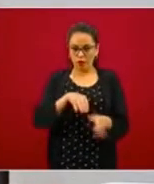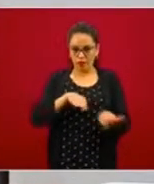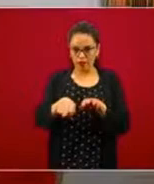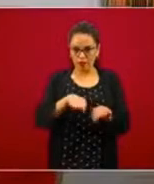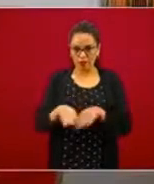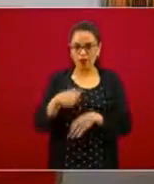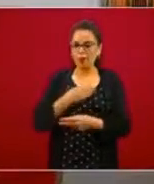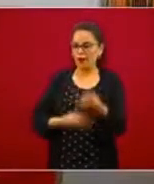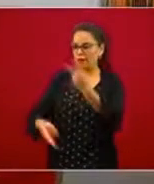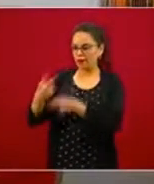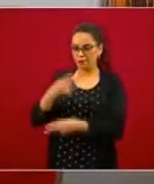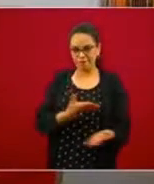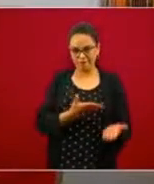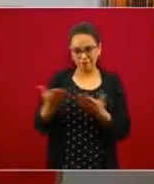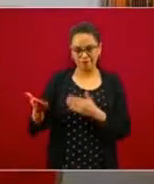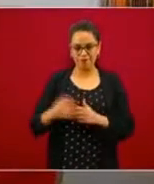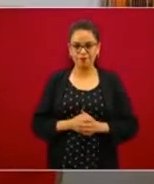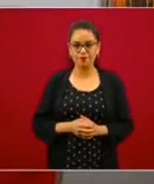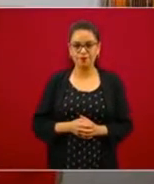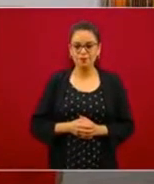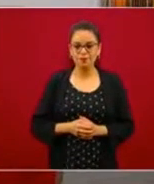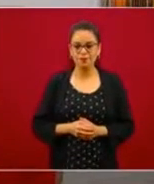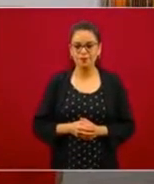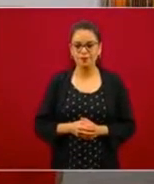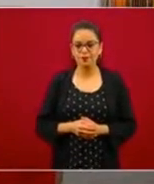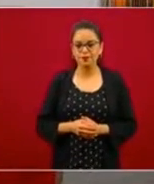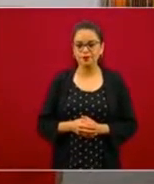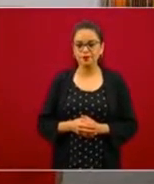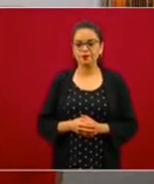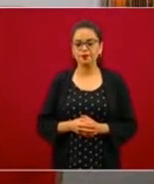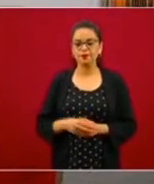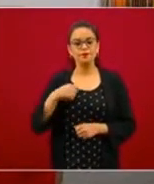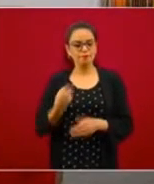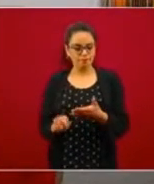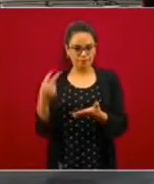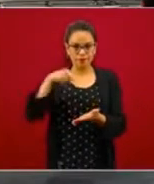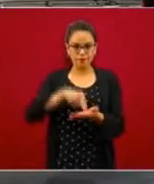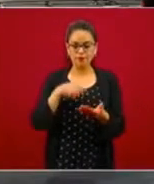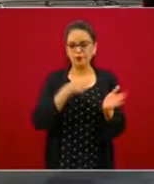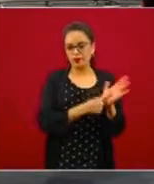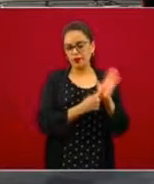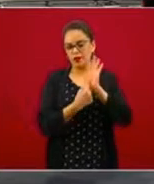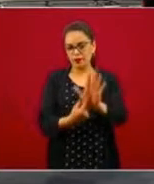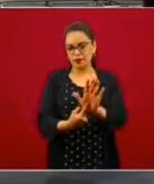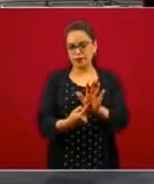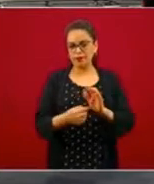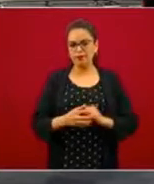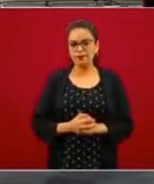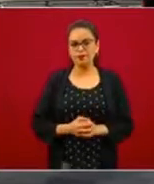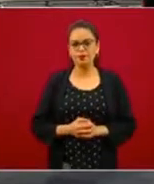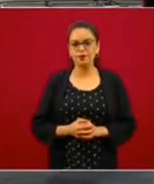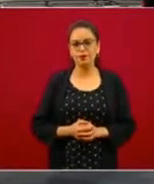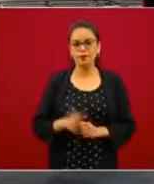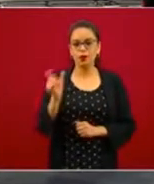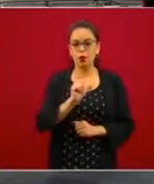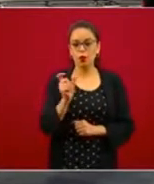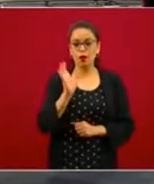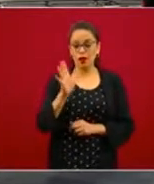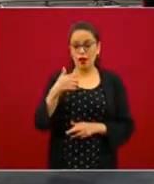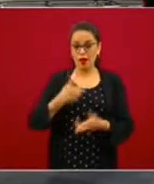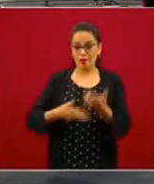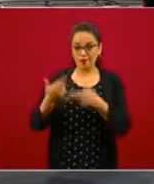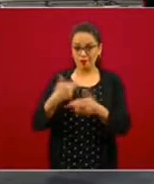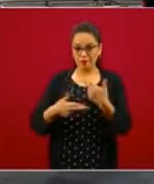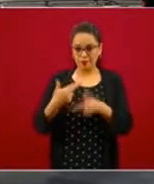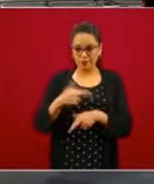Bienvenidos. I will now stand up to begin with the technical report, and then we'll move on to the other topics. Con la parte